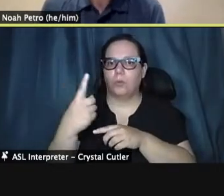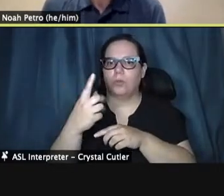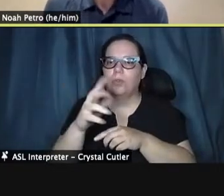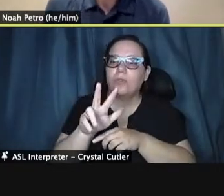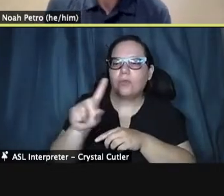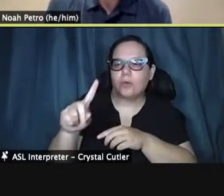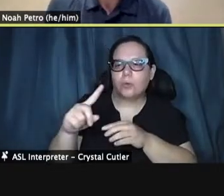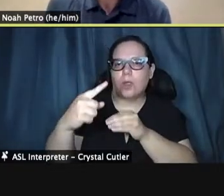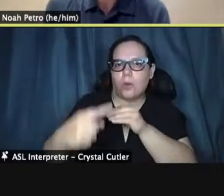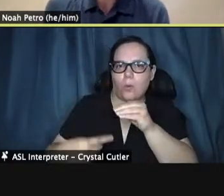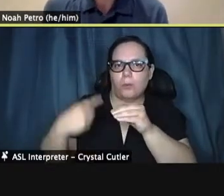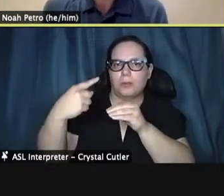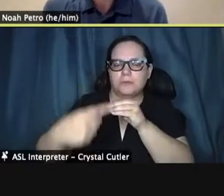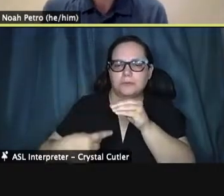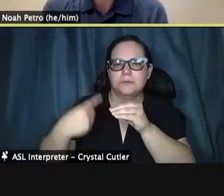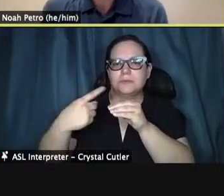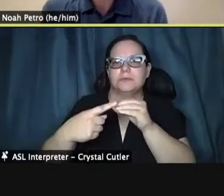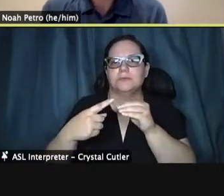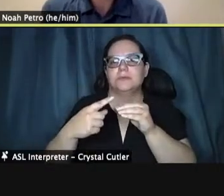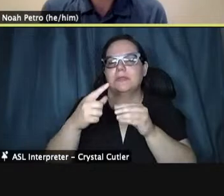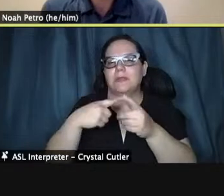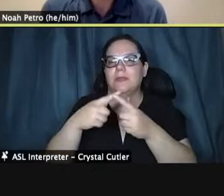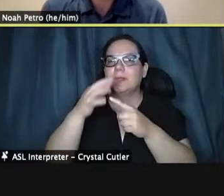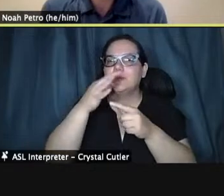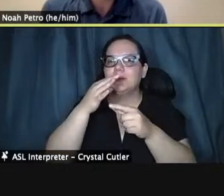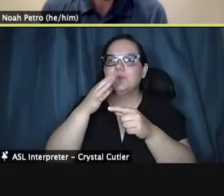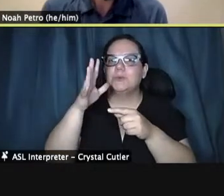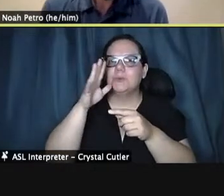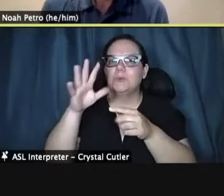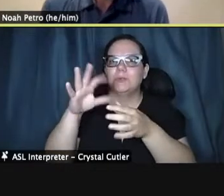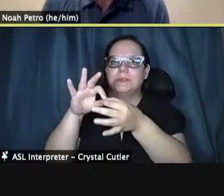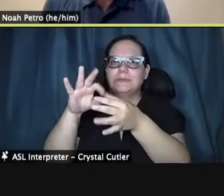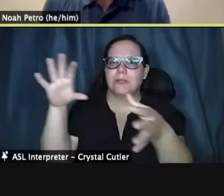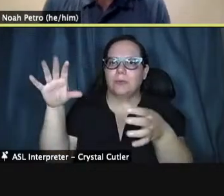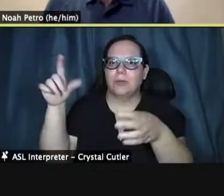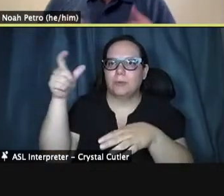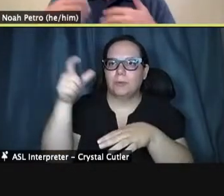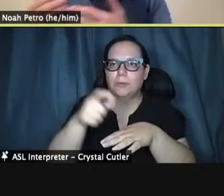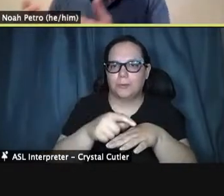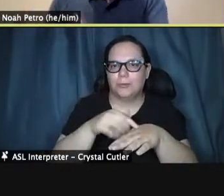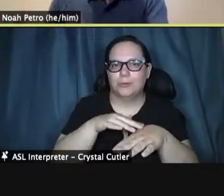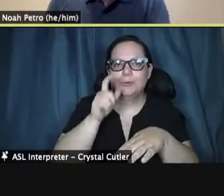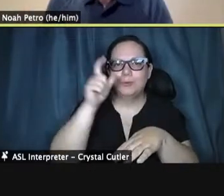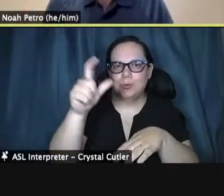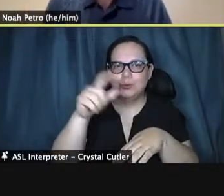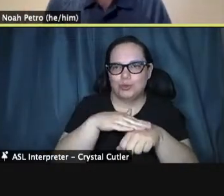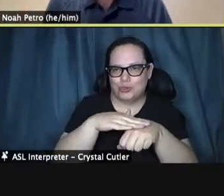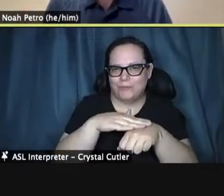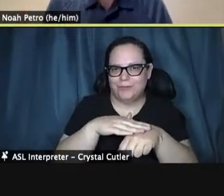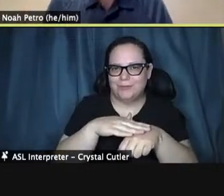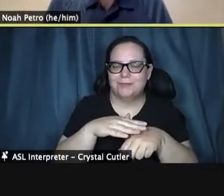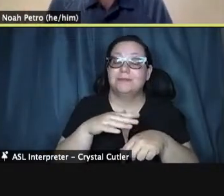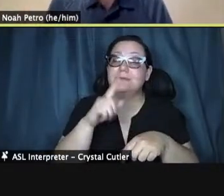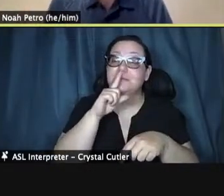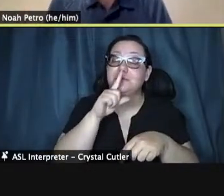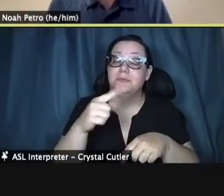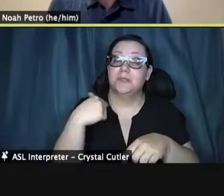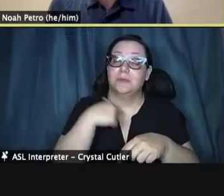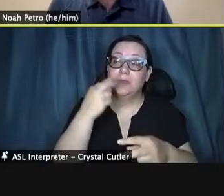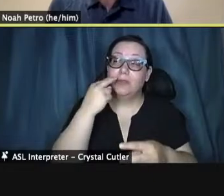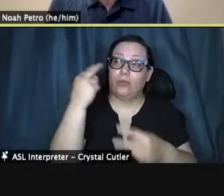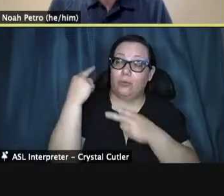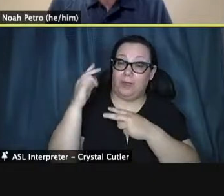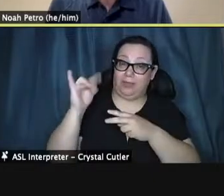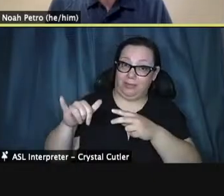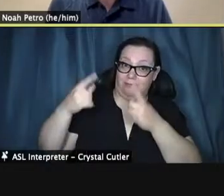Buzz Aldrin and Neil Armstrong would make their way down to the lunar surface. And so as we look back on what we accomplished, we also can